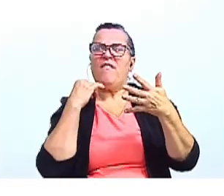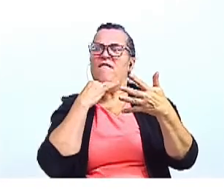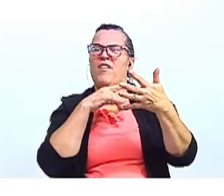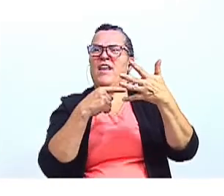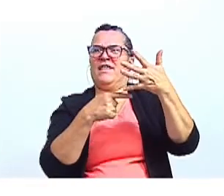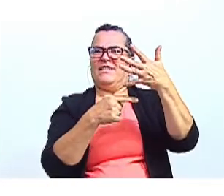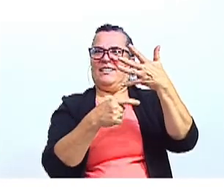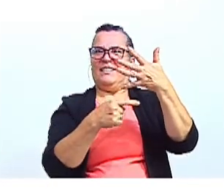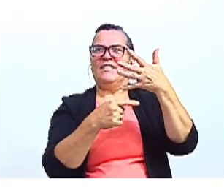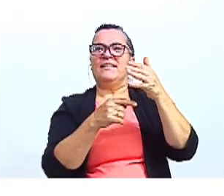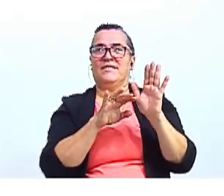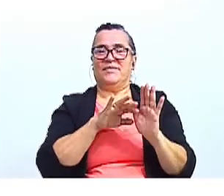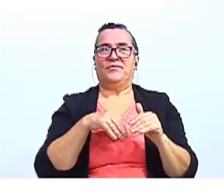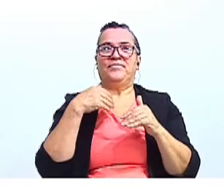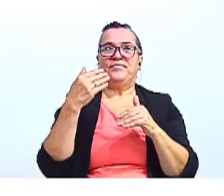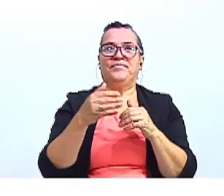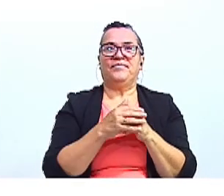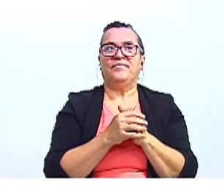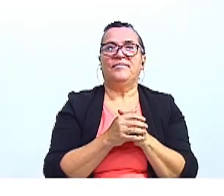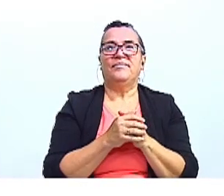freaks. Next paragraph.